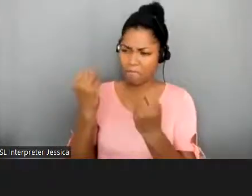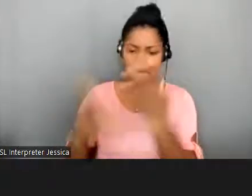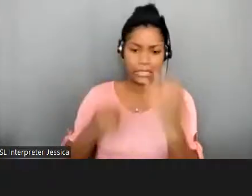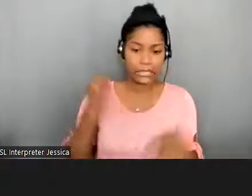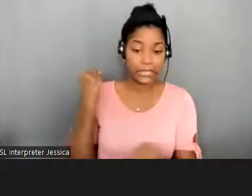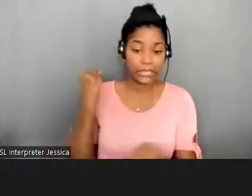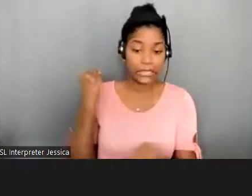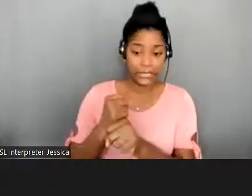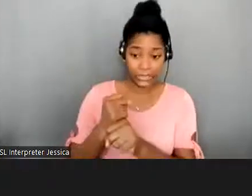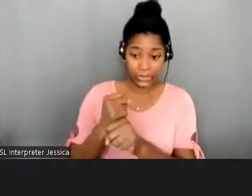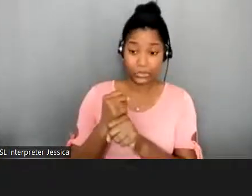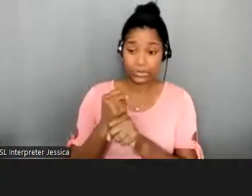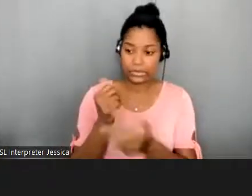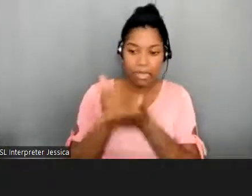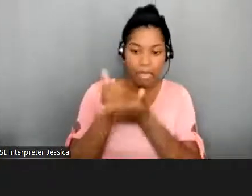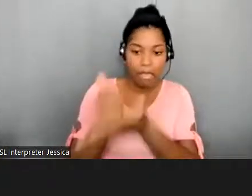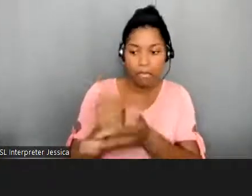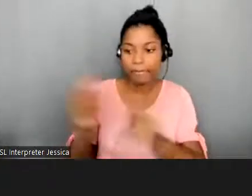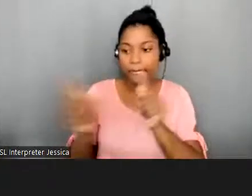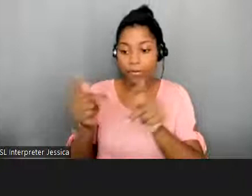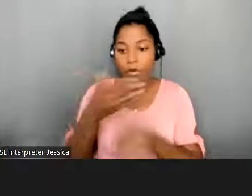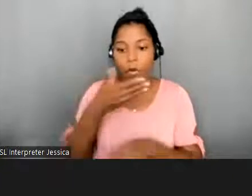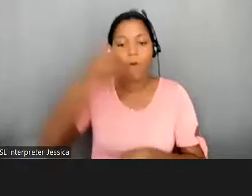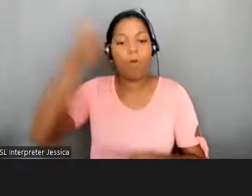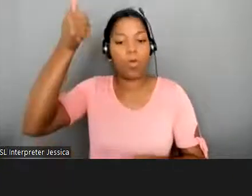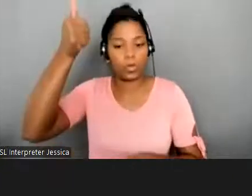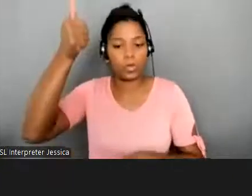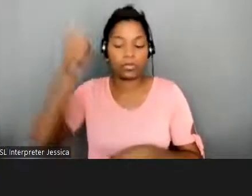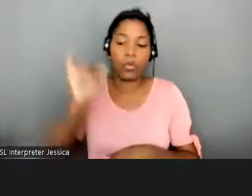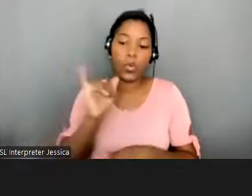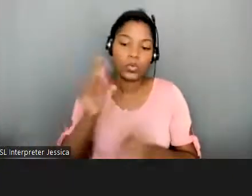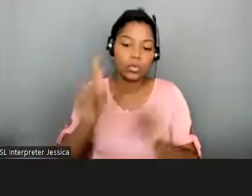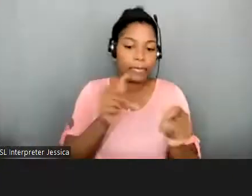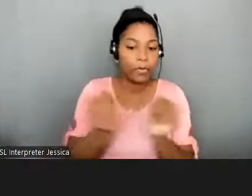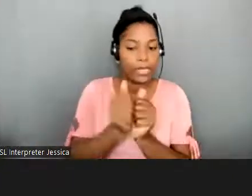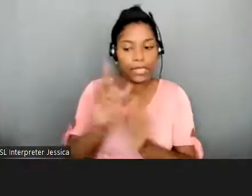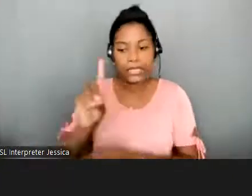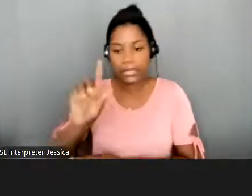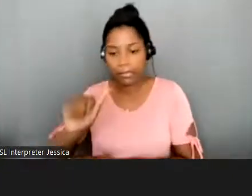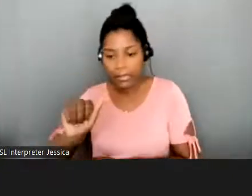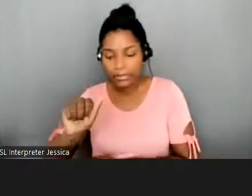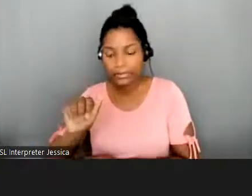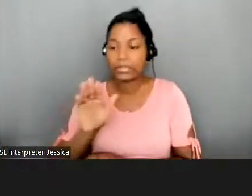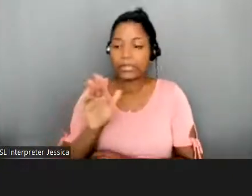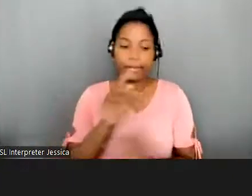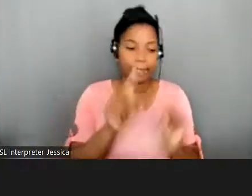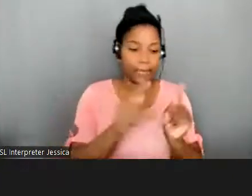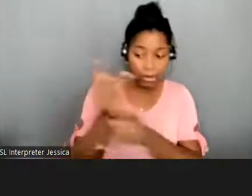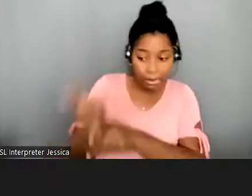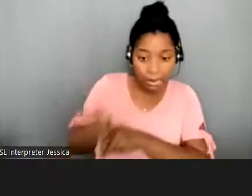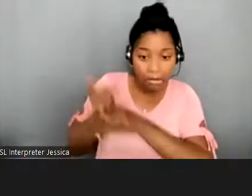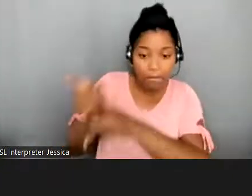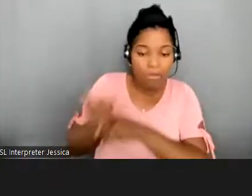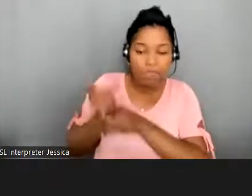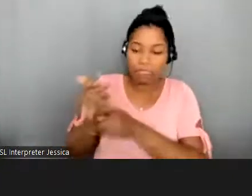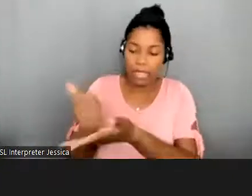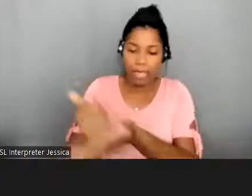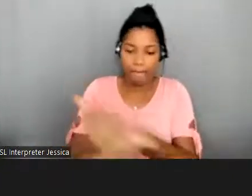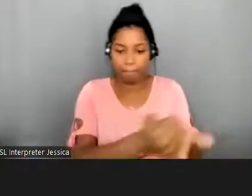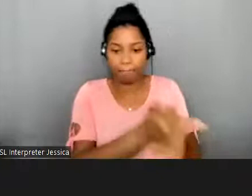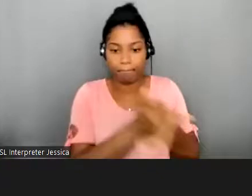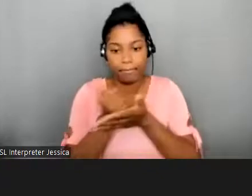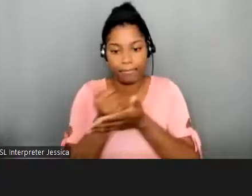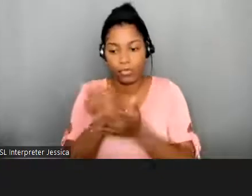tackle the social isolation of older adults, people with disabilities, and their caregivers through social engagement